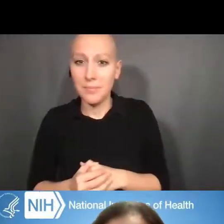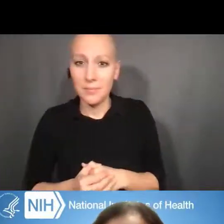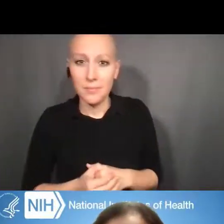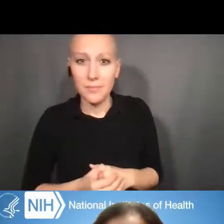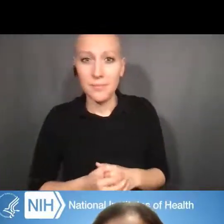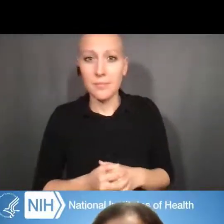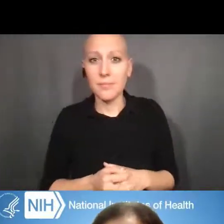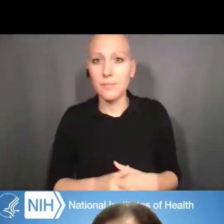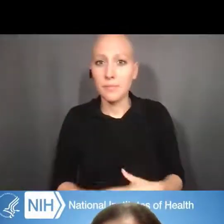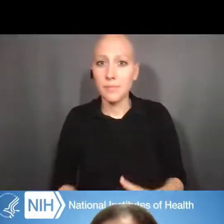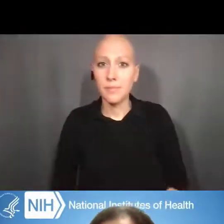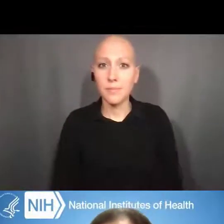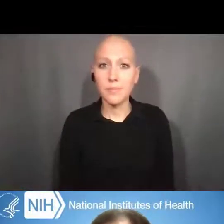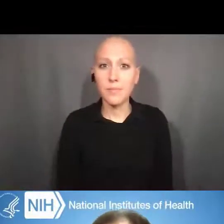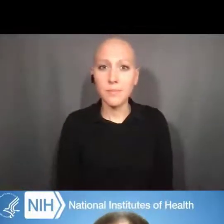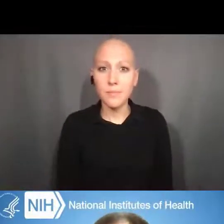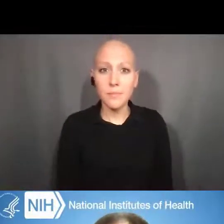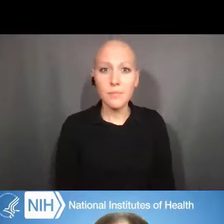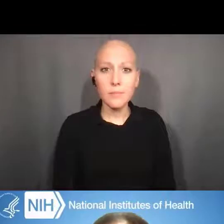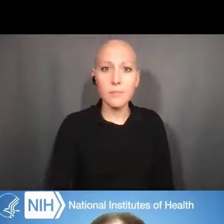So let's move on.